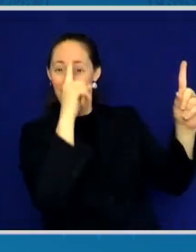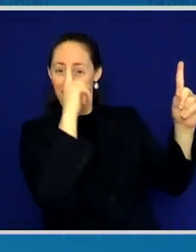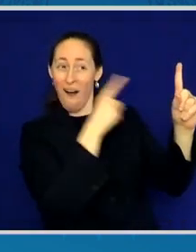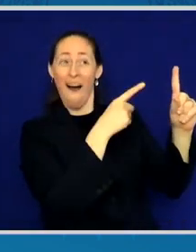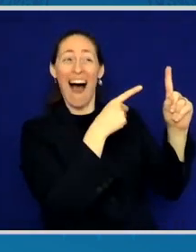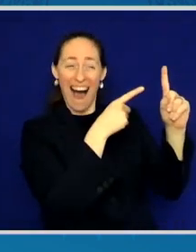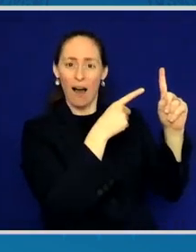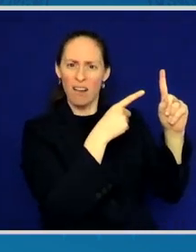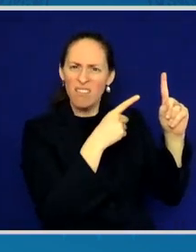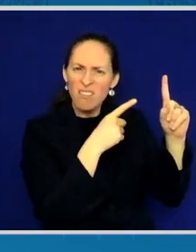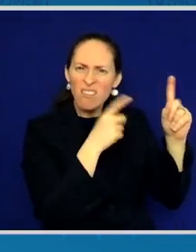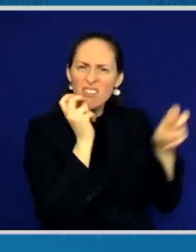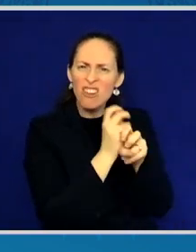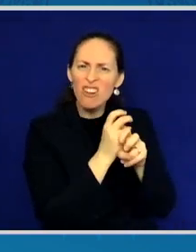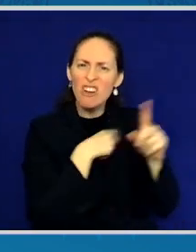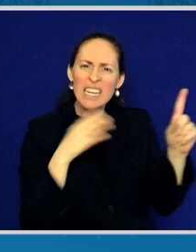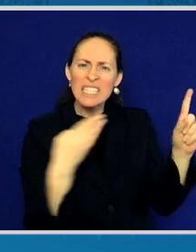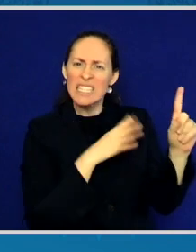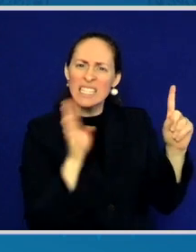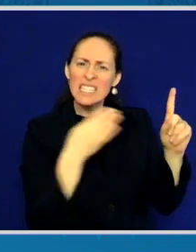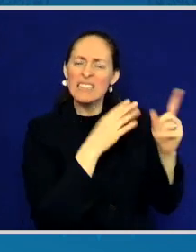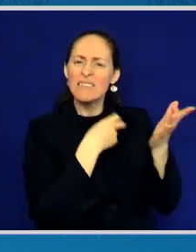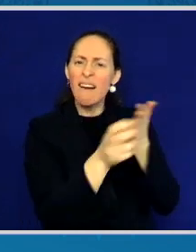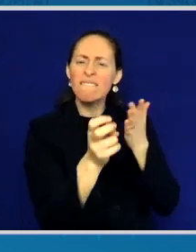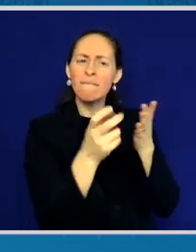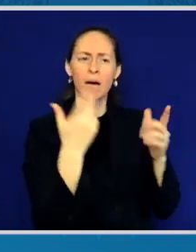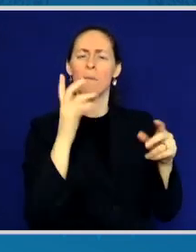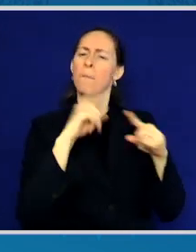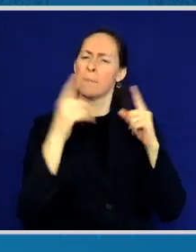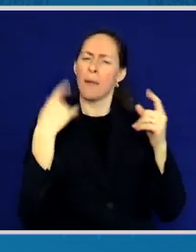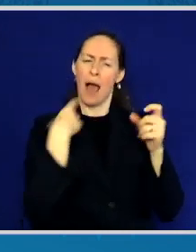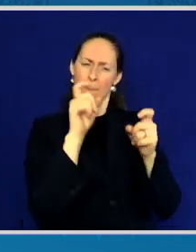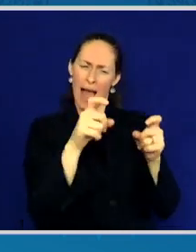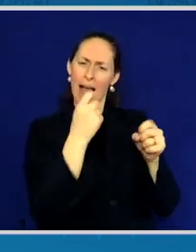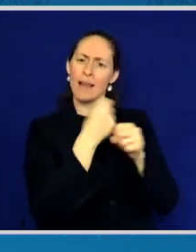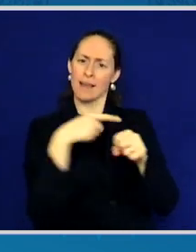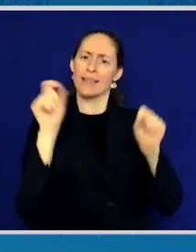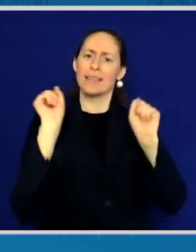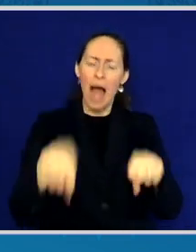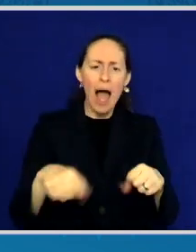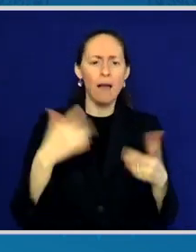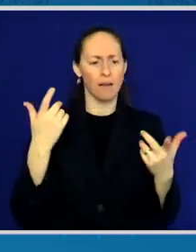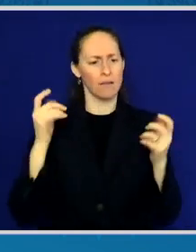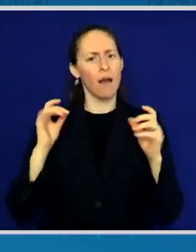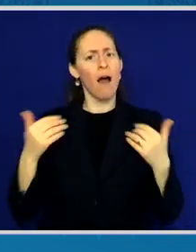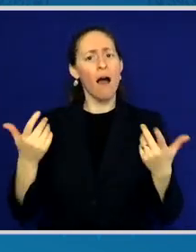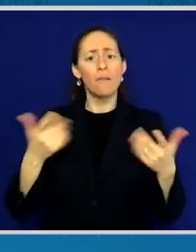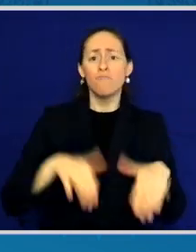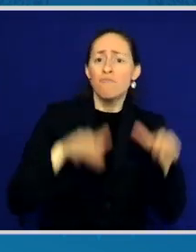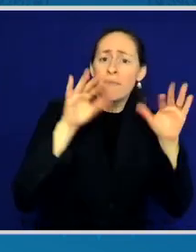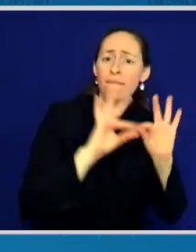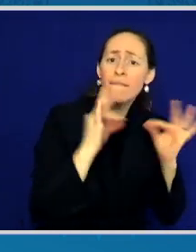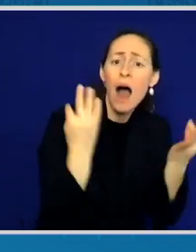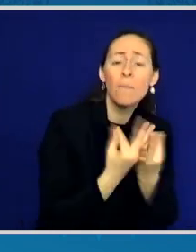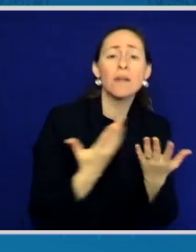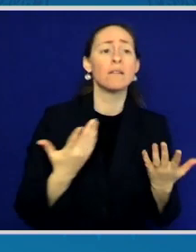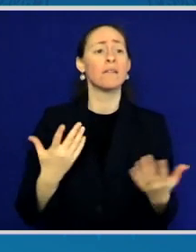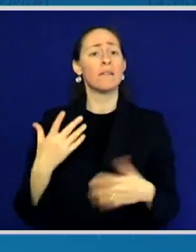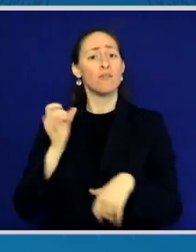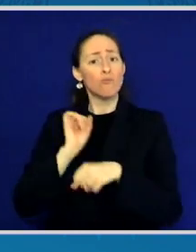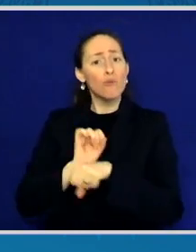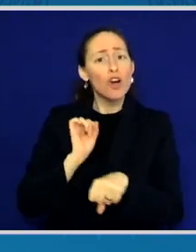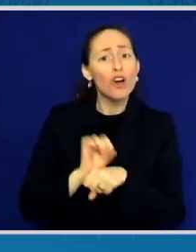start with making it doable. Can they raise their families, get to work, get to the grocery